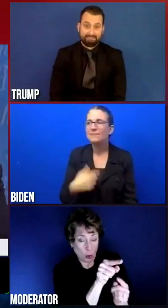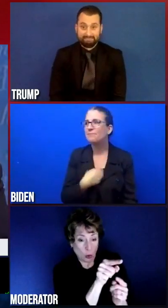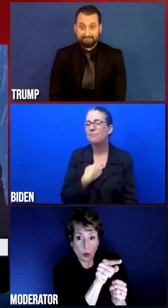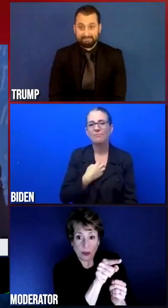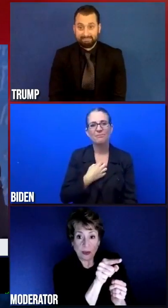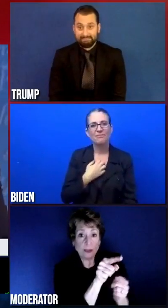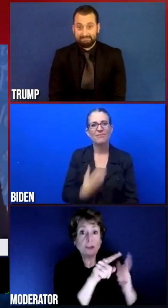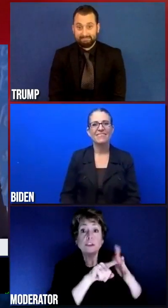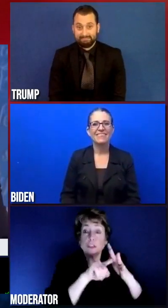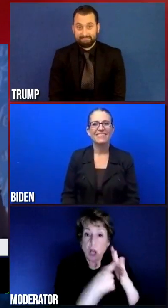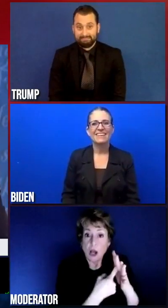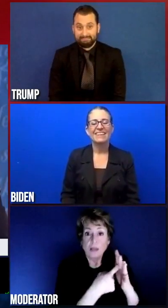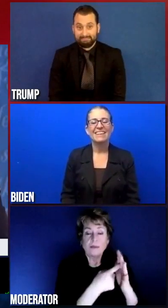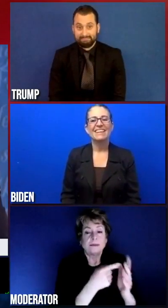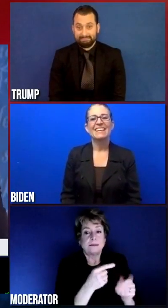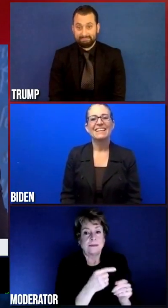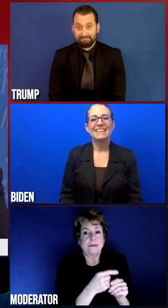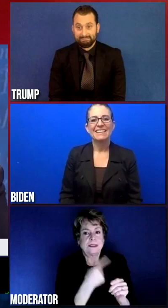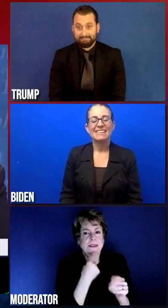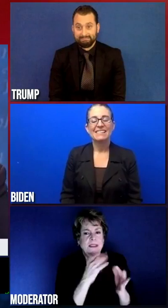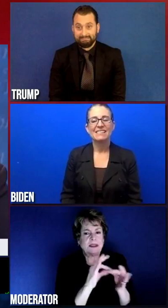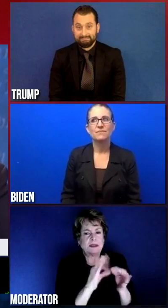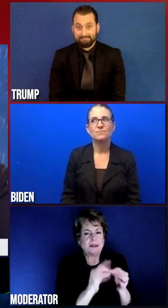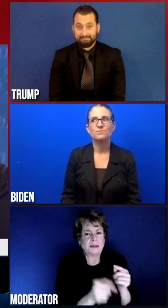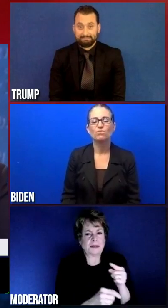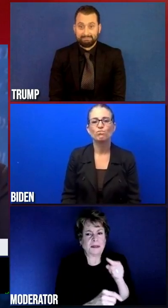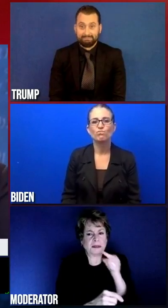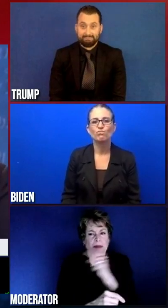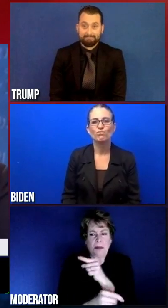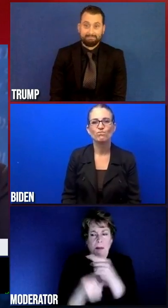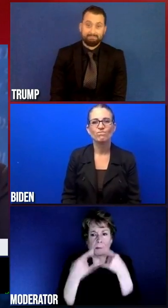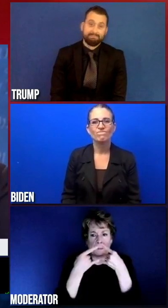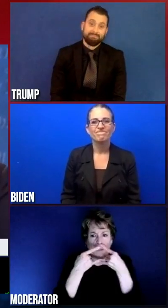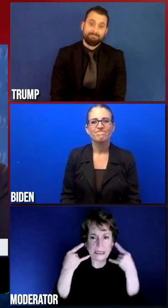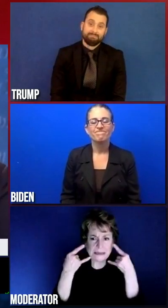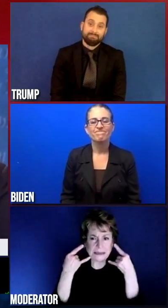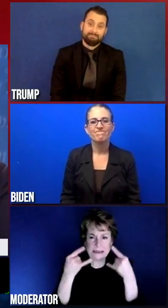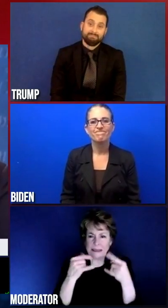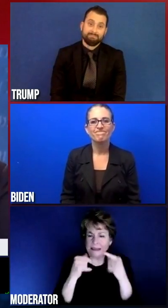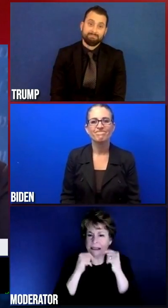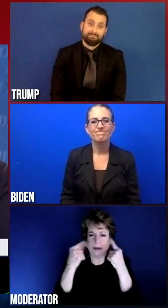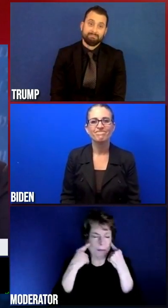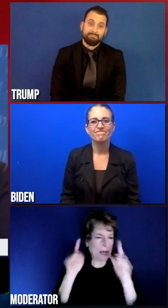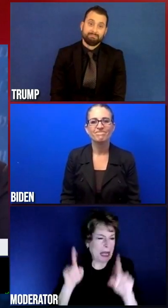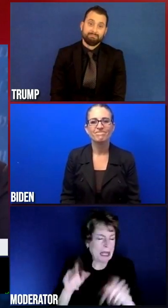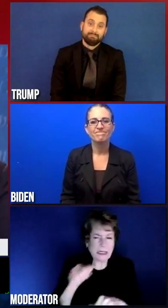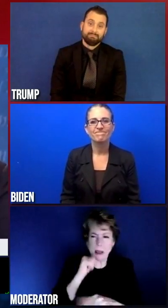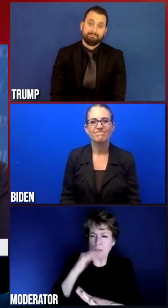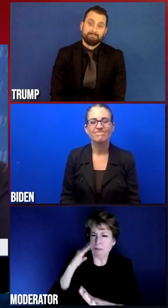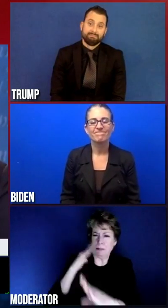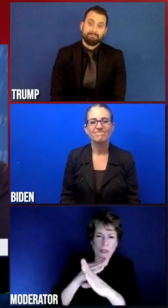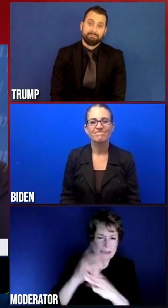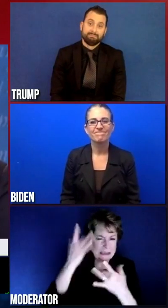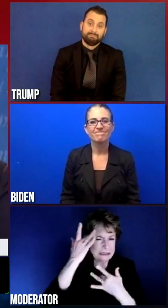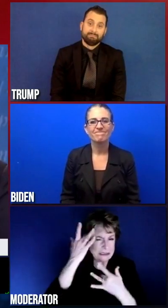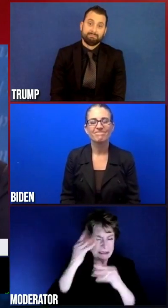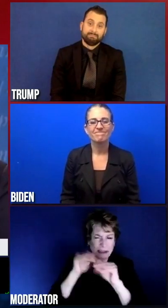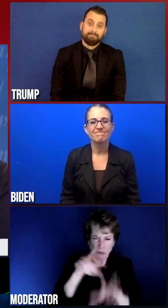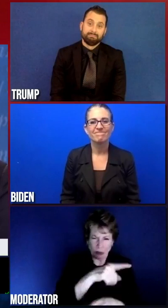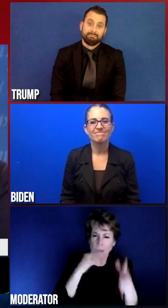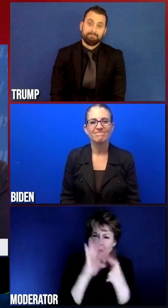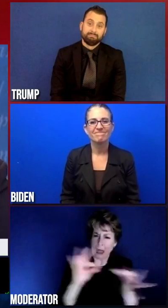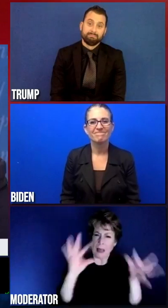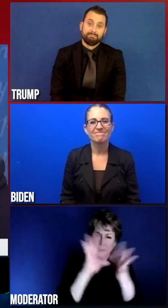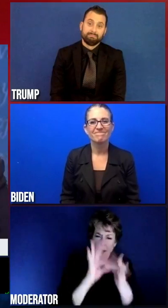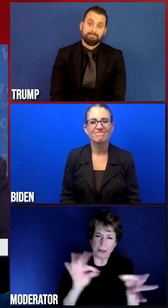effectiveness of masks as a disease preventer. And in fact, recently you have cited the issue of waiters touching their masks